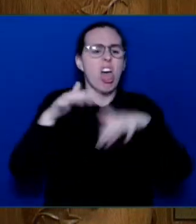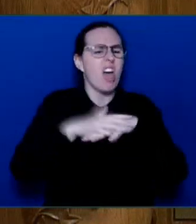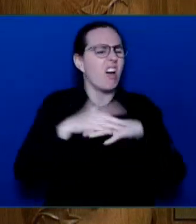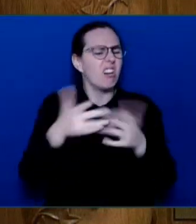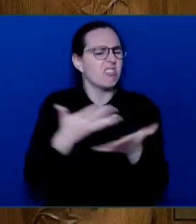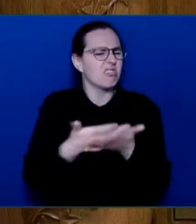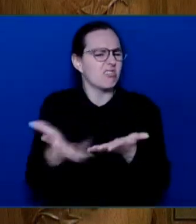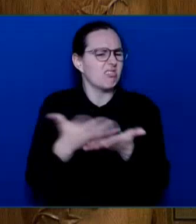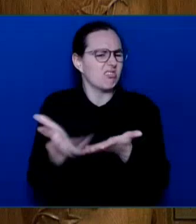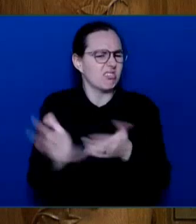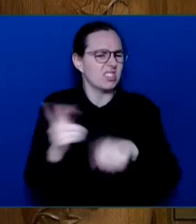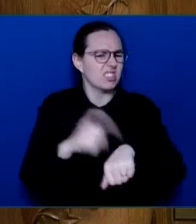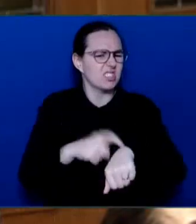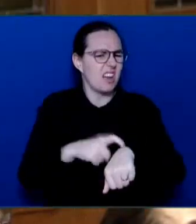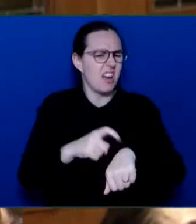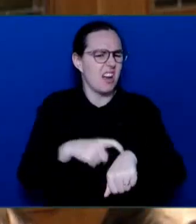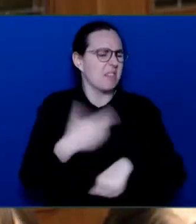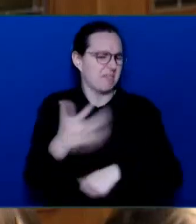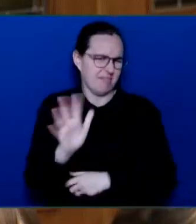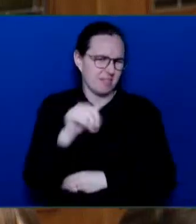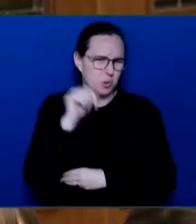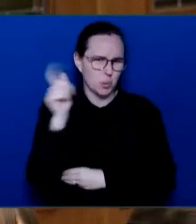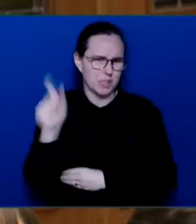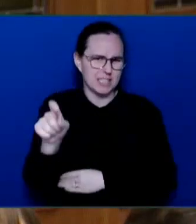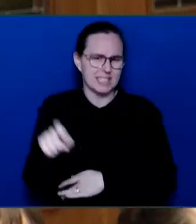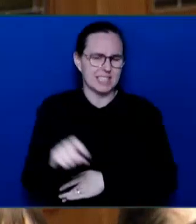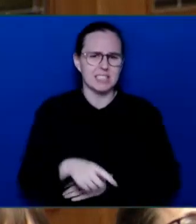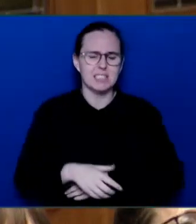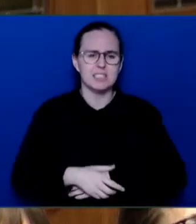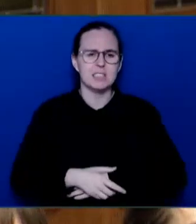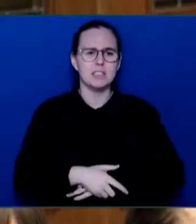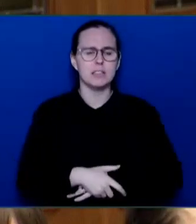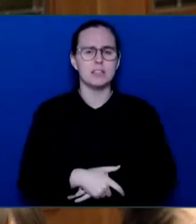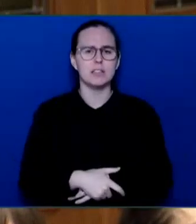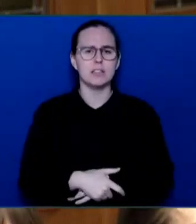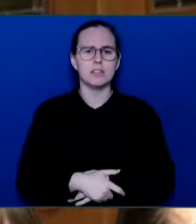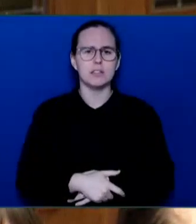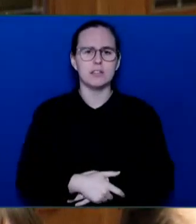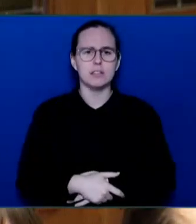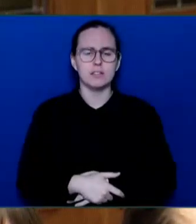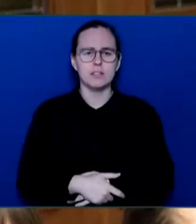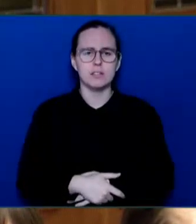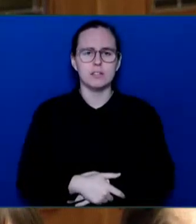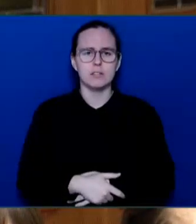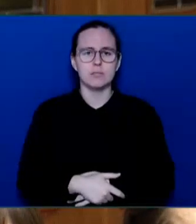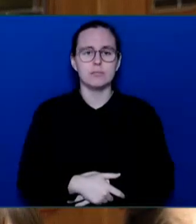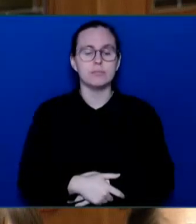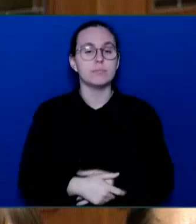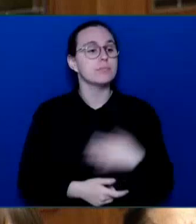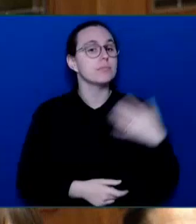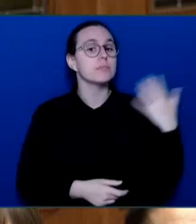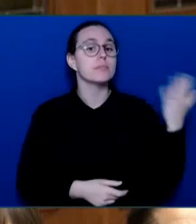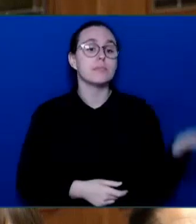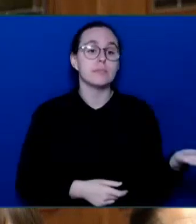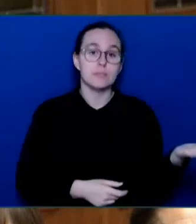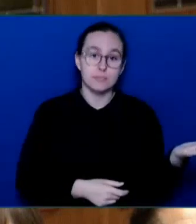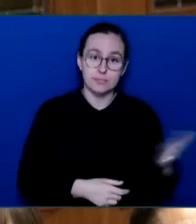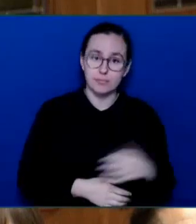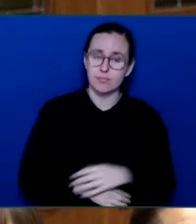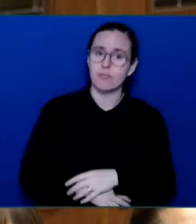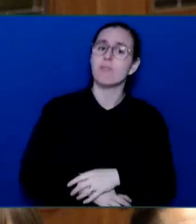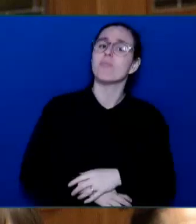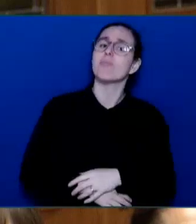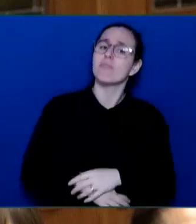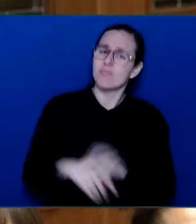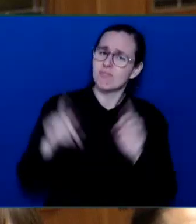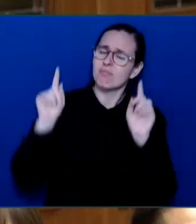Thank you, Honourable Speaker. For far too long in British Columbia, our K-12 public schools have been operating on a scarcity model. BC